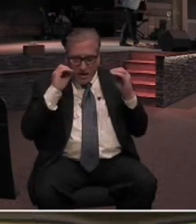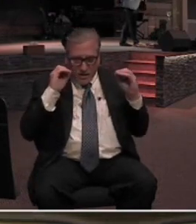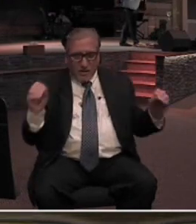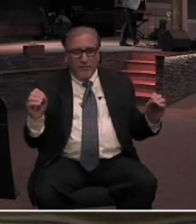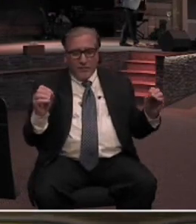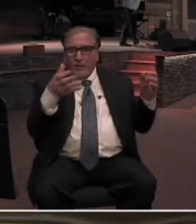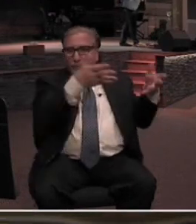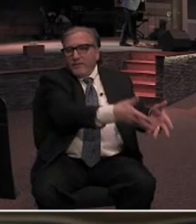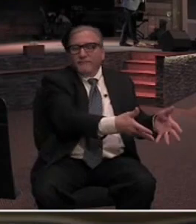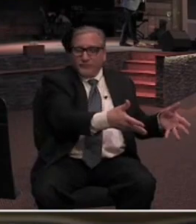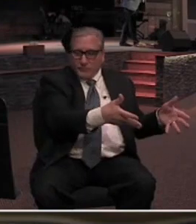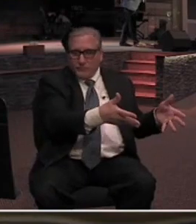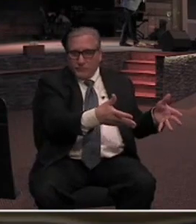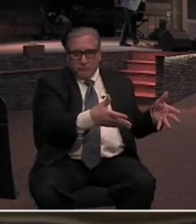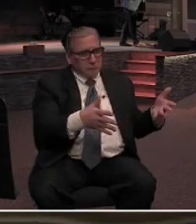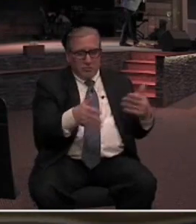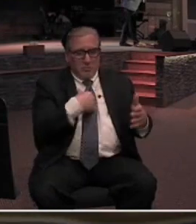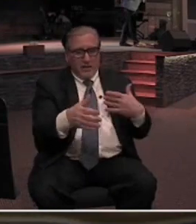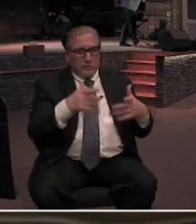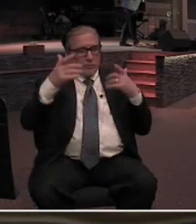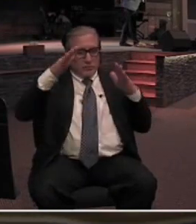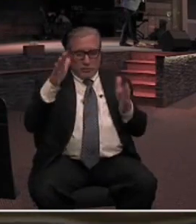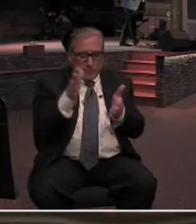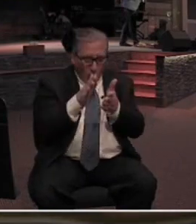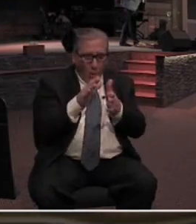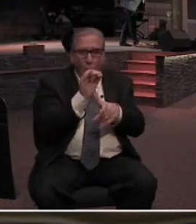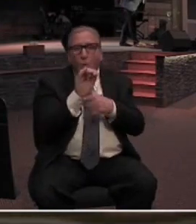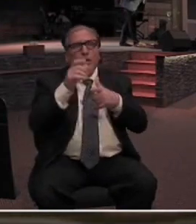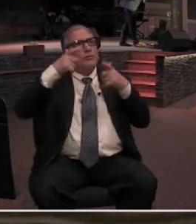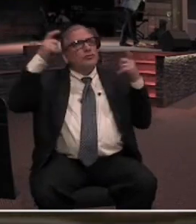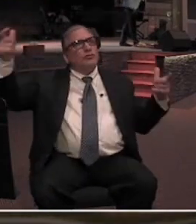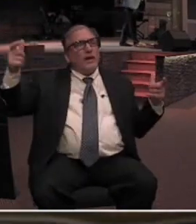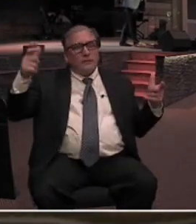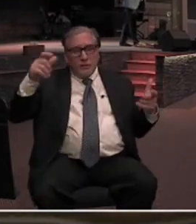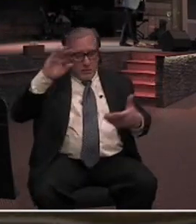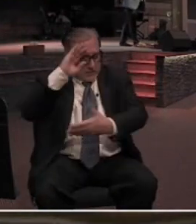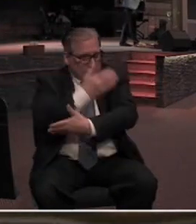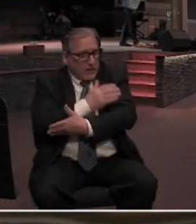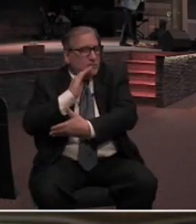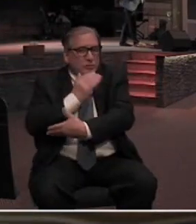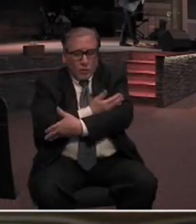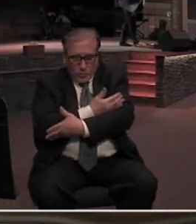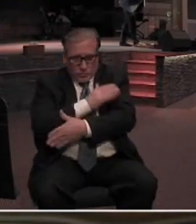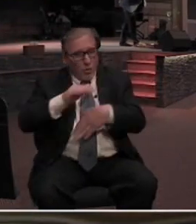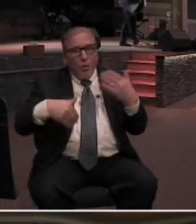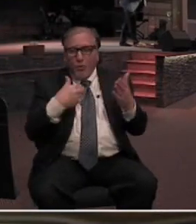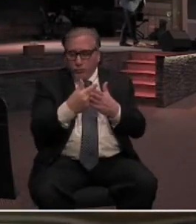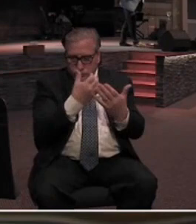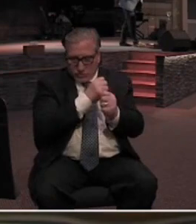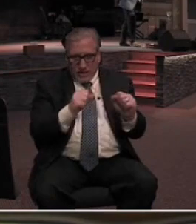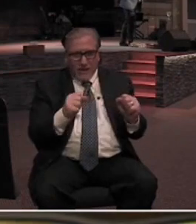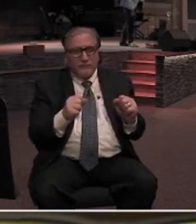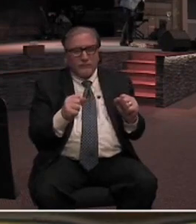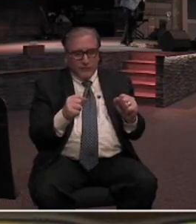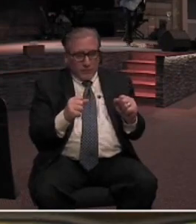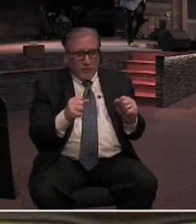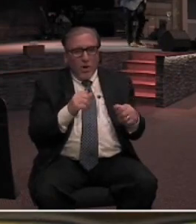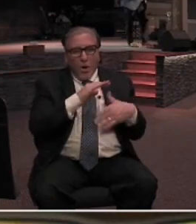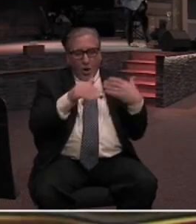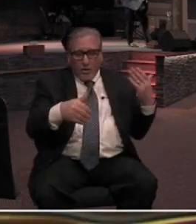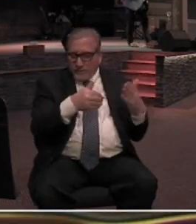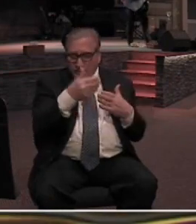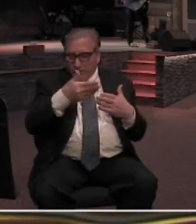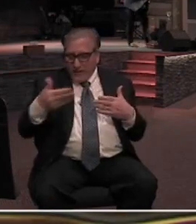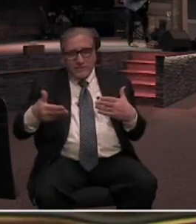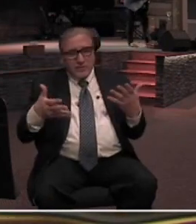them, neither small nor great, neither sons nor daughters, neither spoil, nor